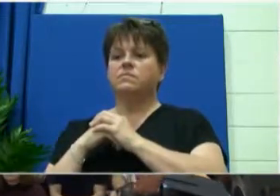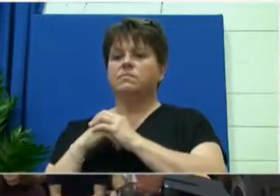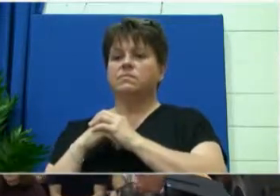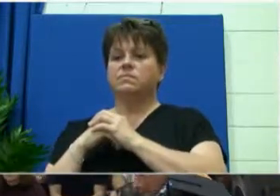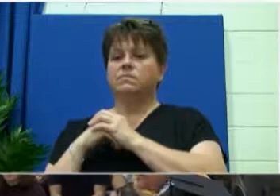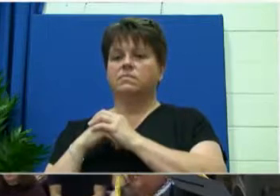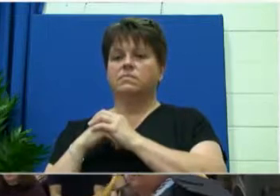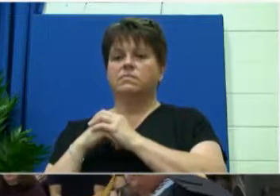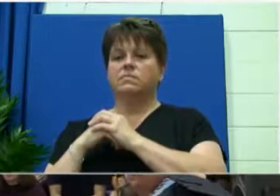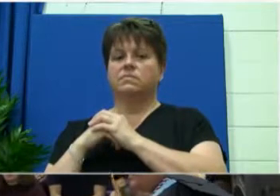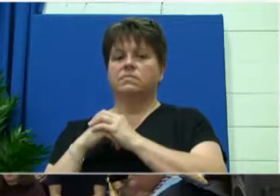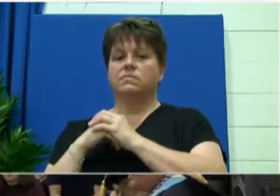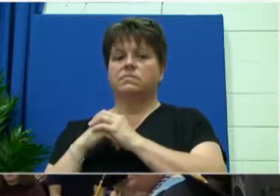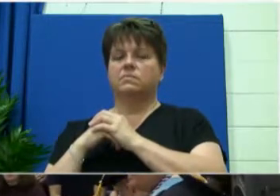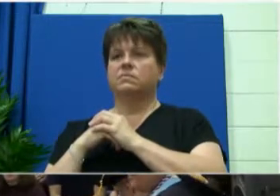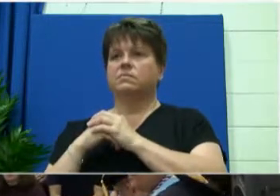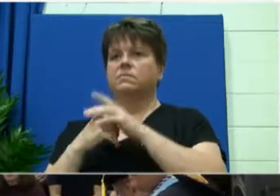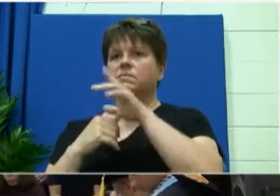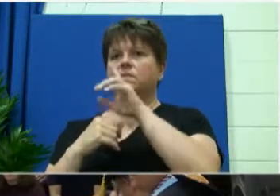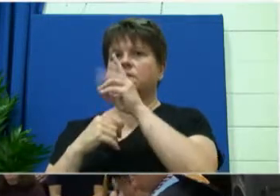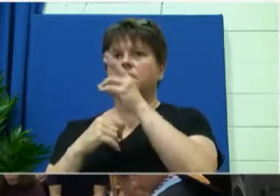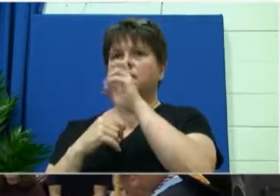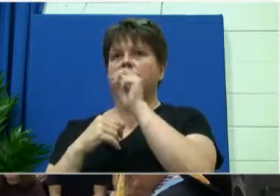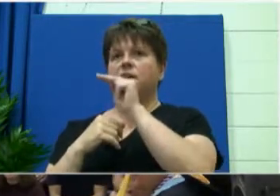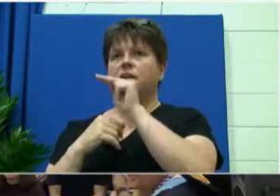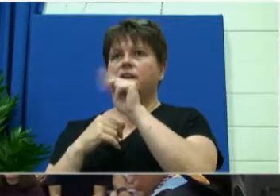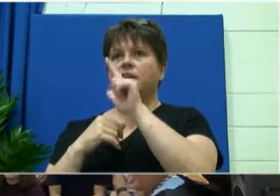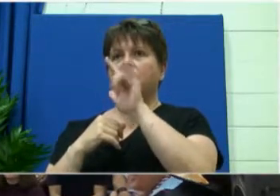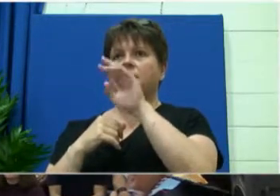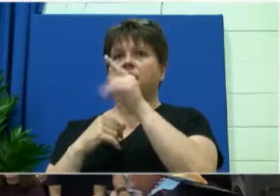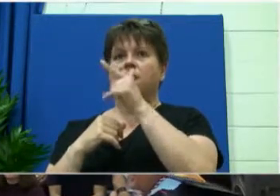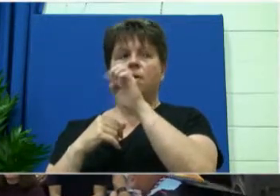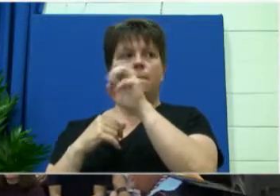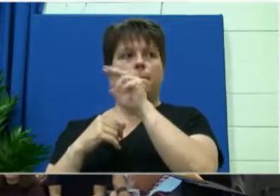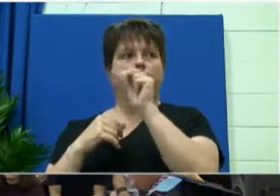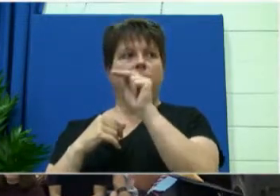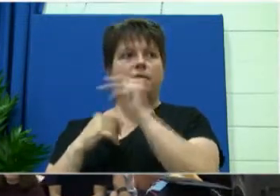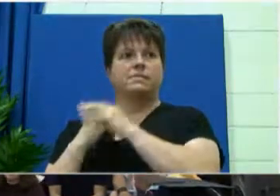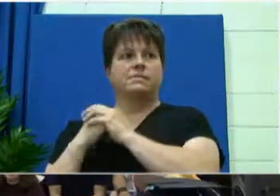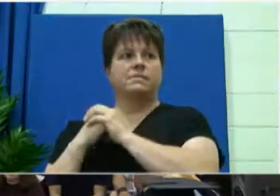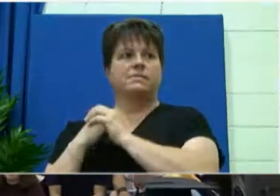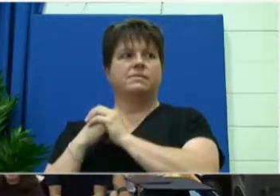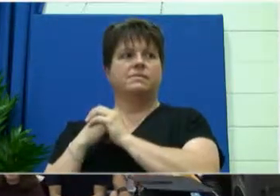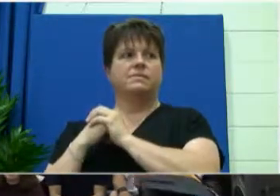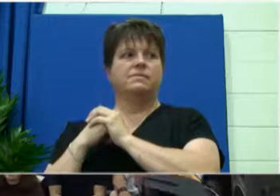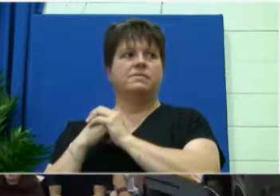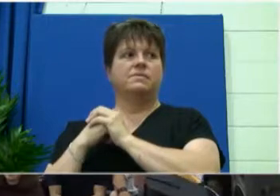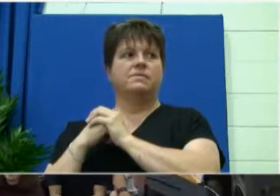Darren Winkleman.